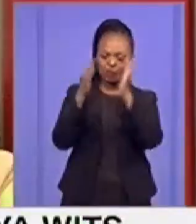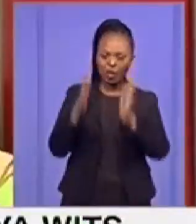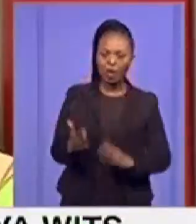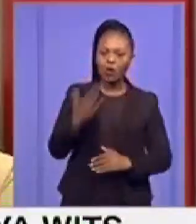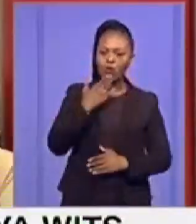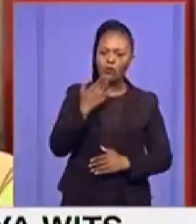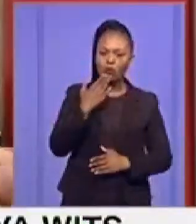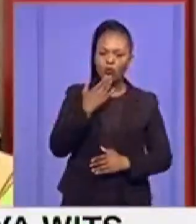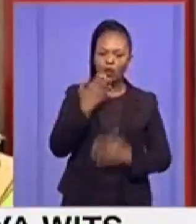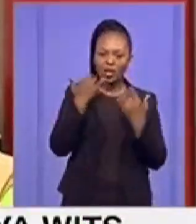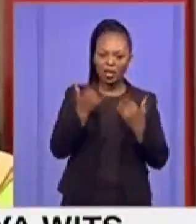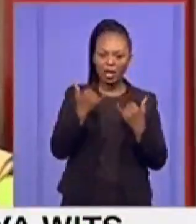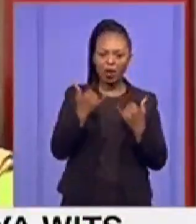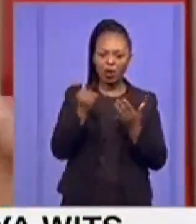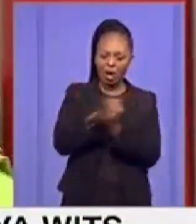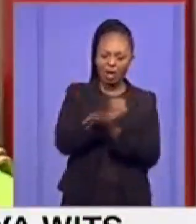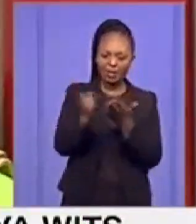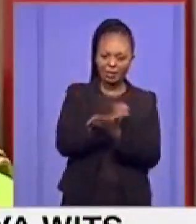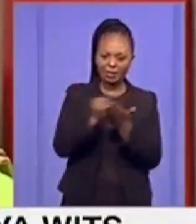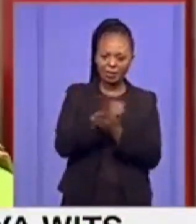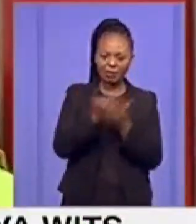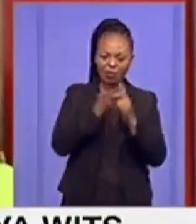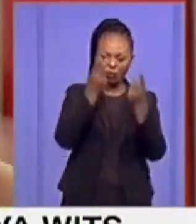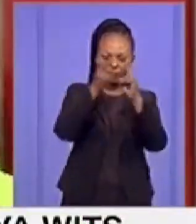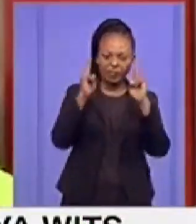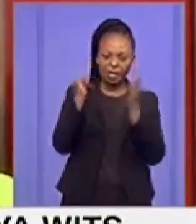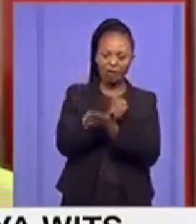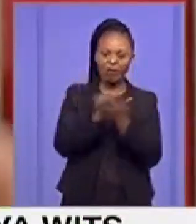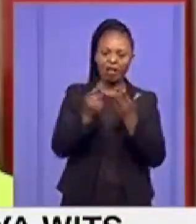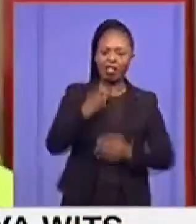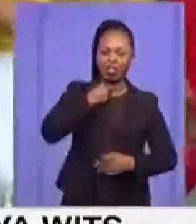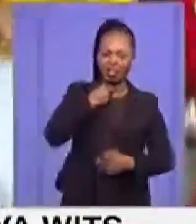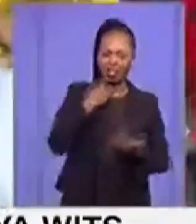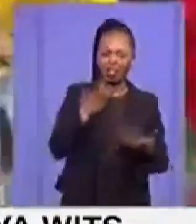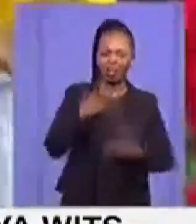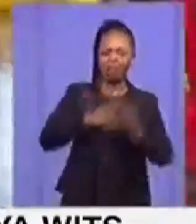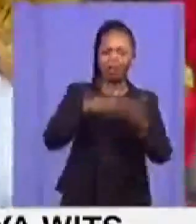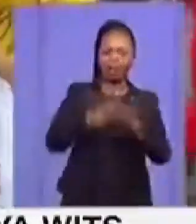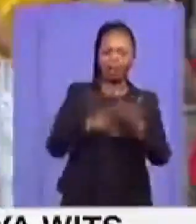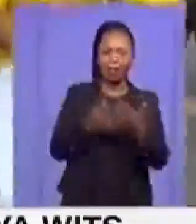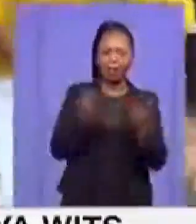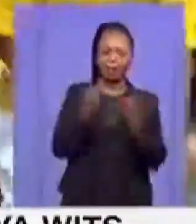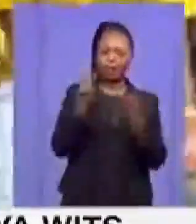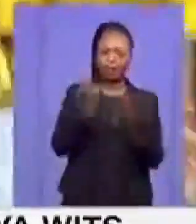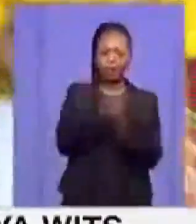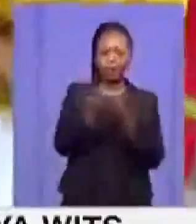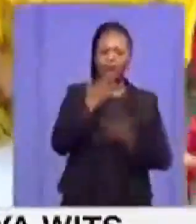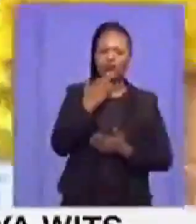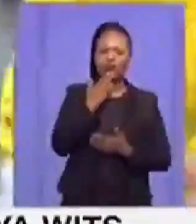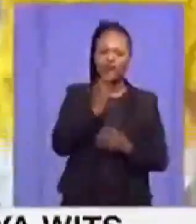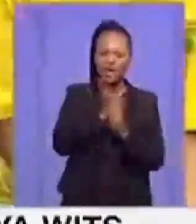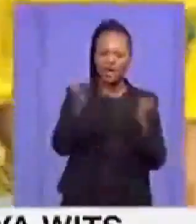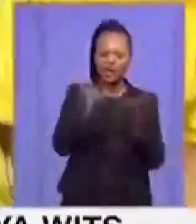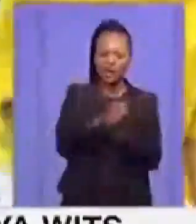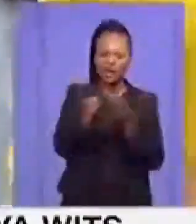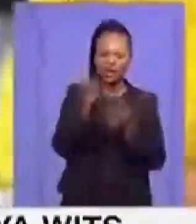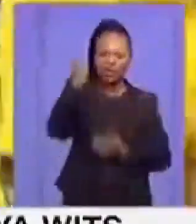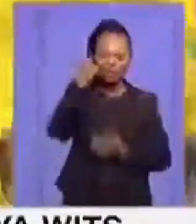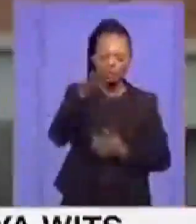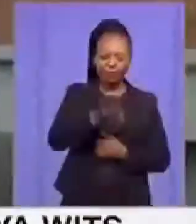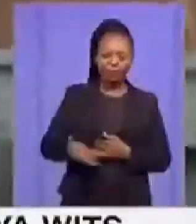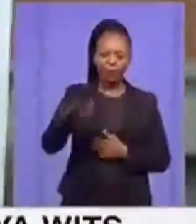are academically eligible to register cannot register. Students who are registered are sleeping in libraries. But from the management, we've never